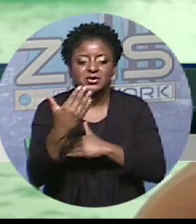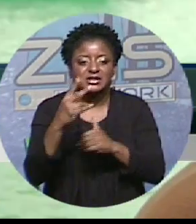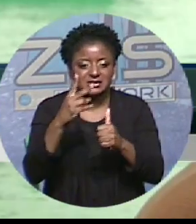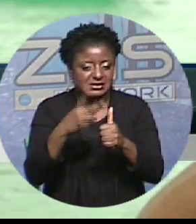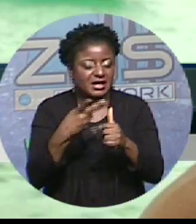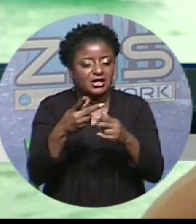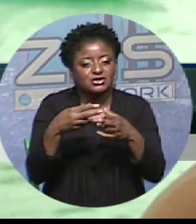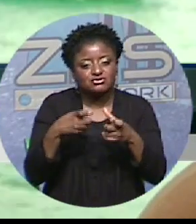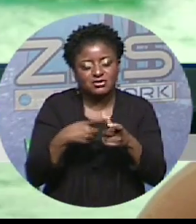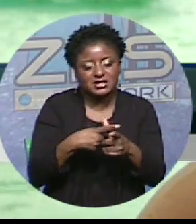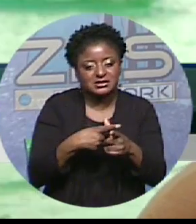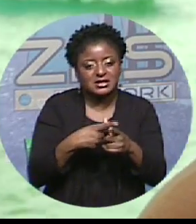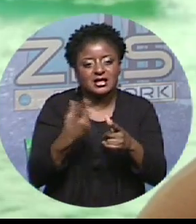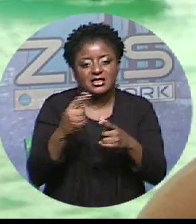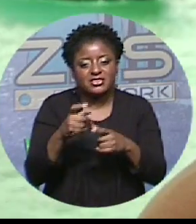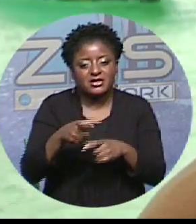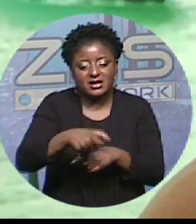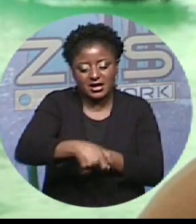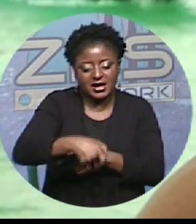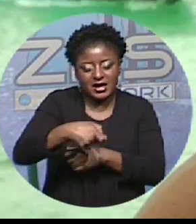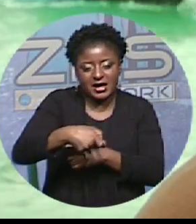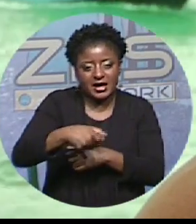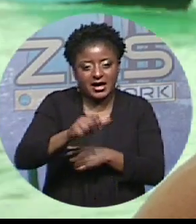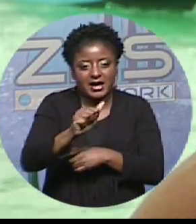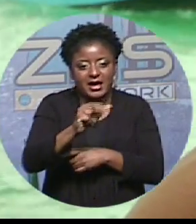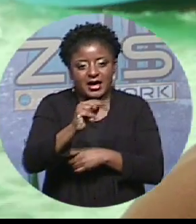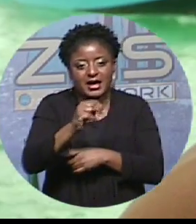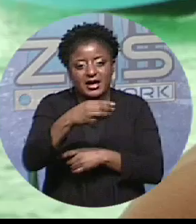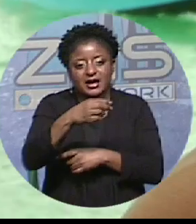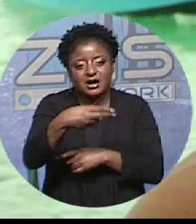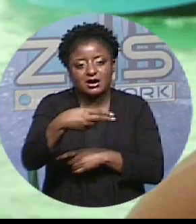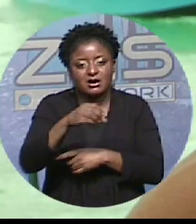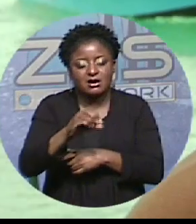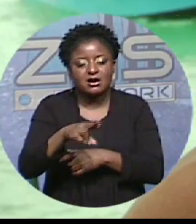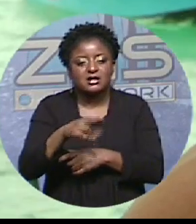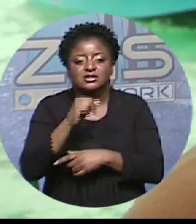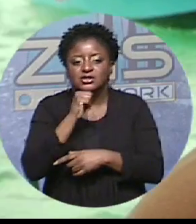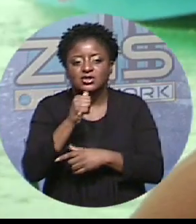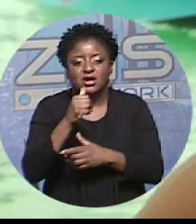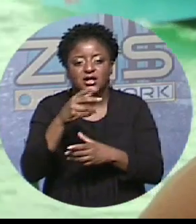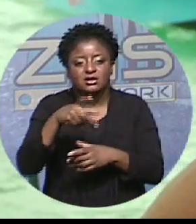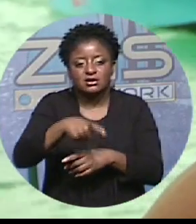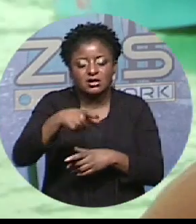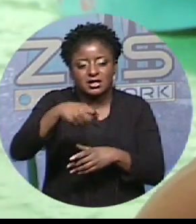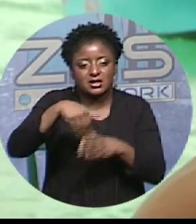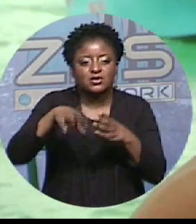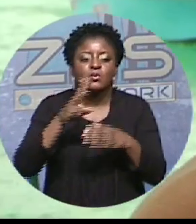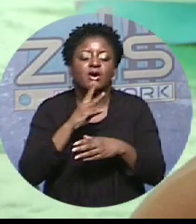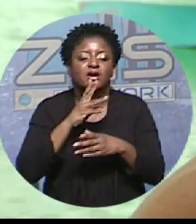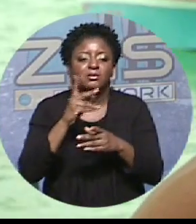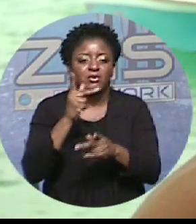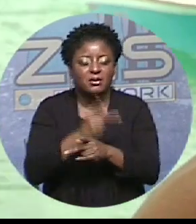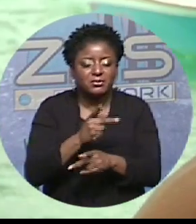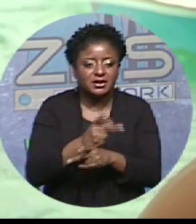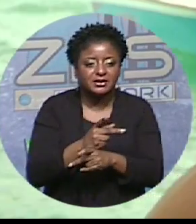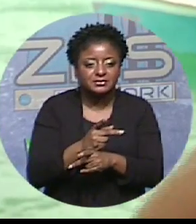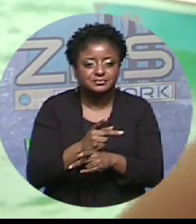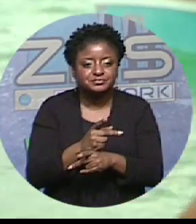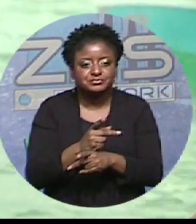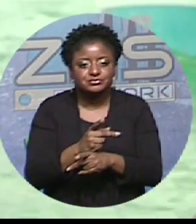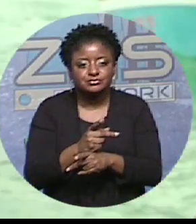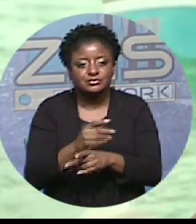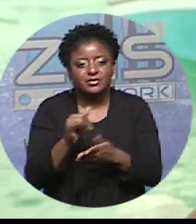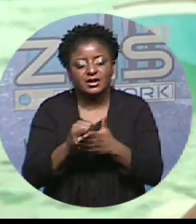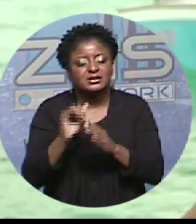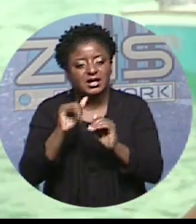hook in the water properly, and then we had to go put our man sheet down, and we had to go way down by the key and come back up. That's how